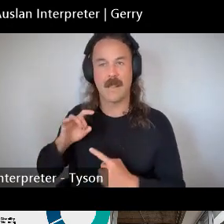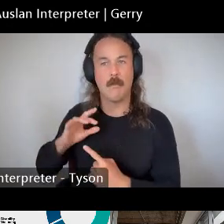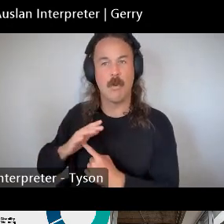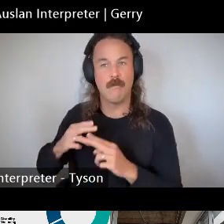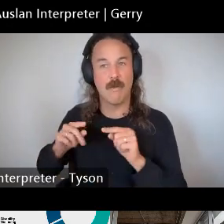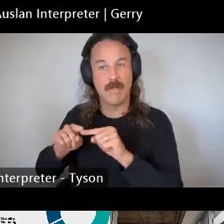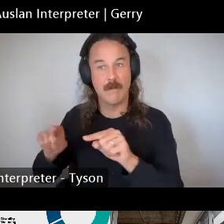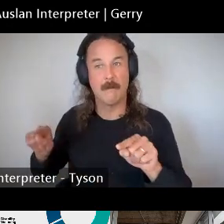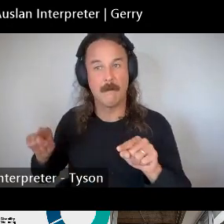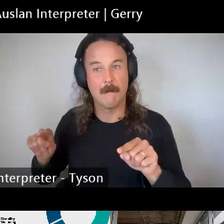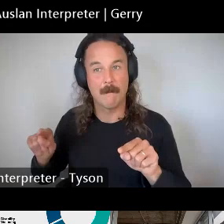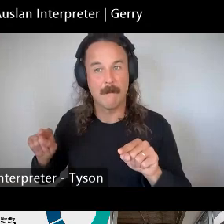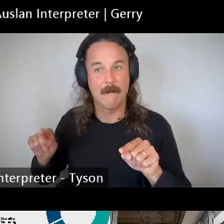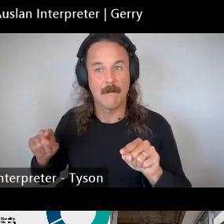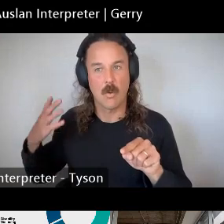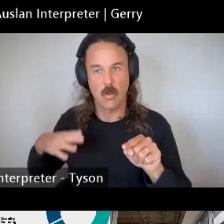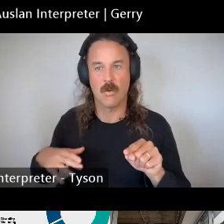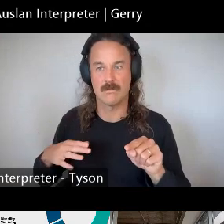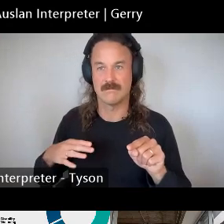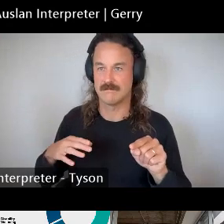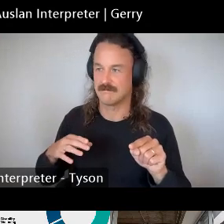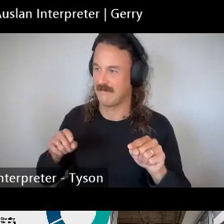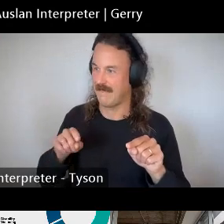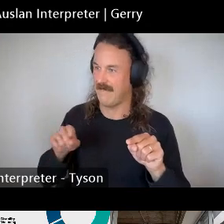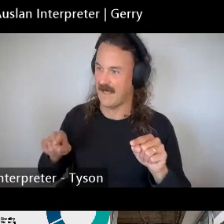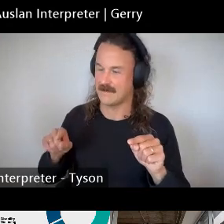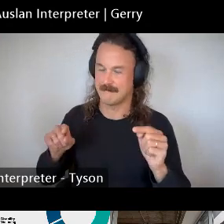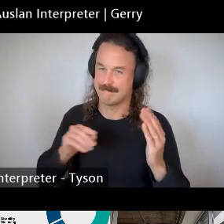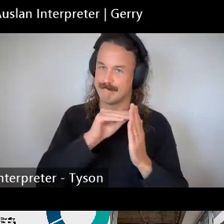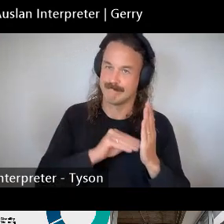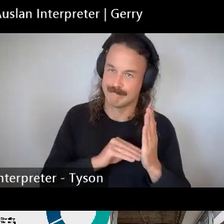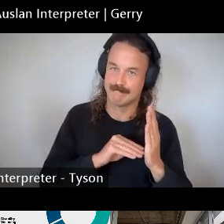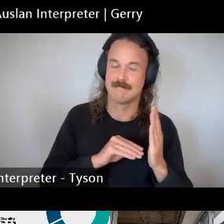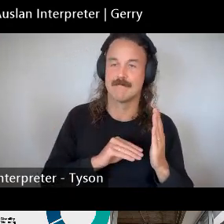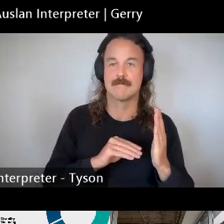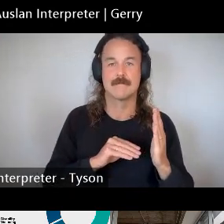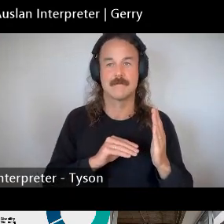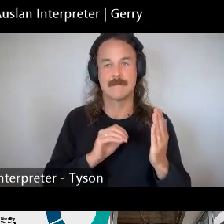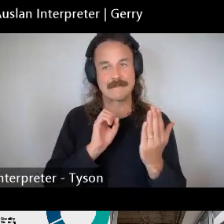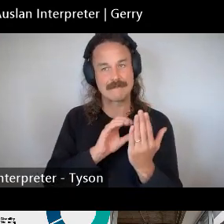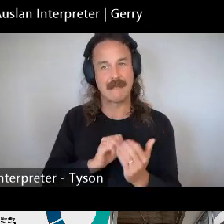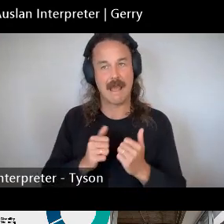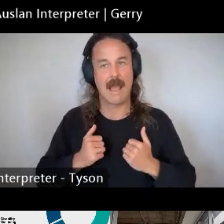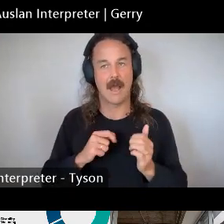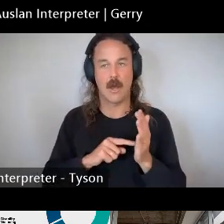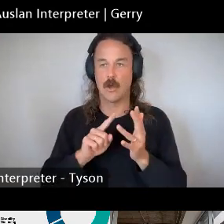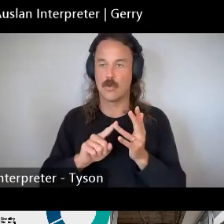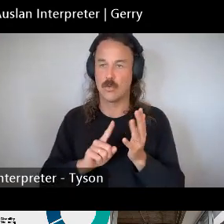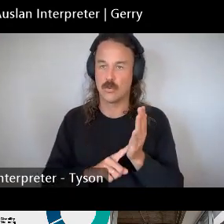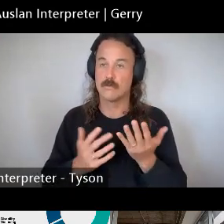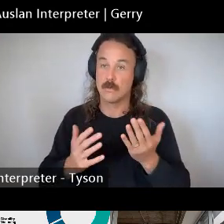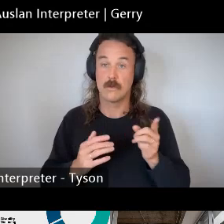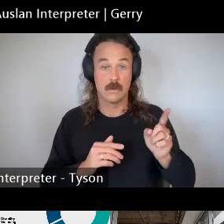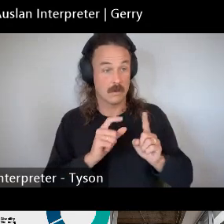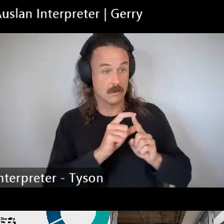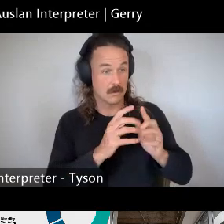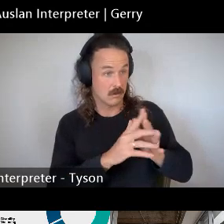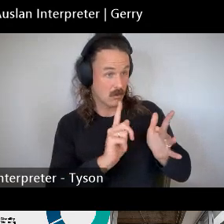forward. So we're looking at how we can use the tool, the DWI, either as part of